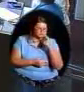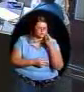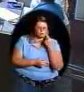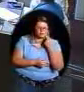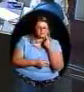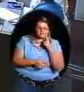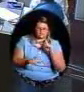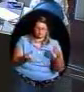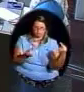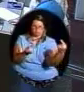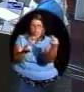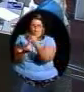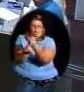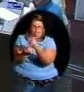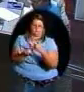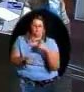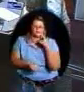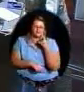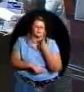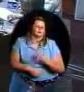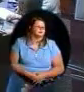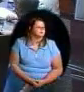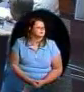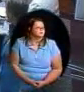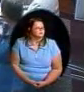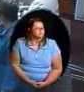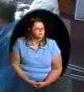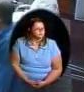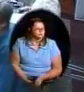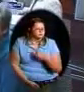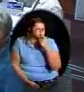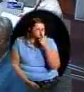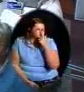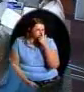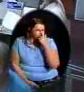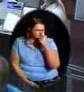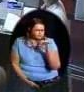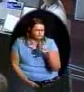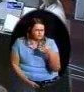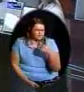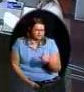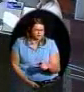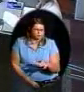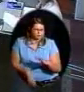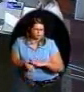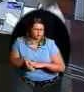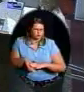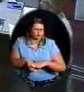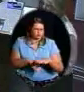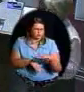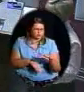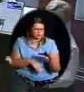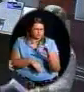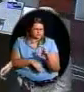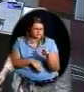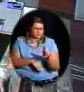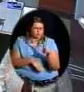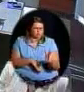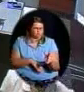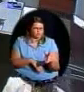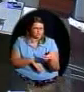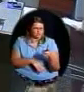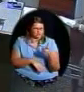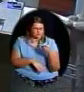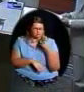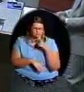Kind of like the Olathe way, huh? Yeah. The Olathe way. I had another question on policy CRB, the